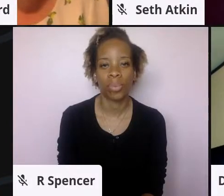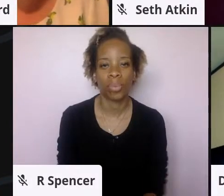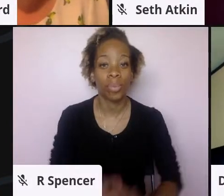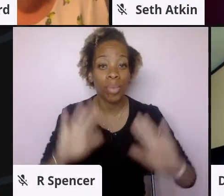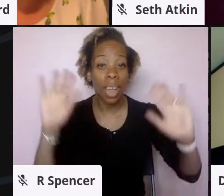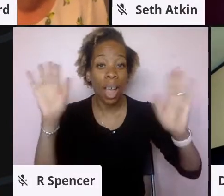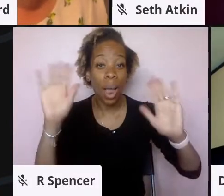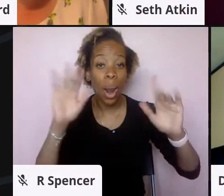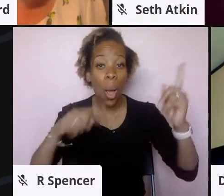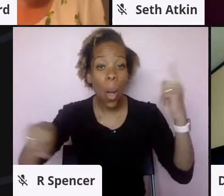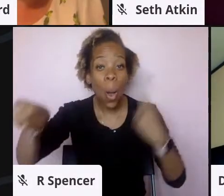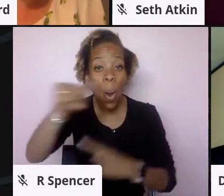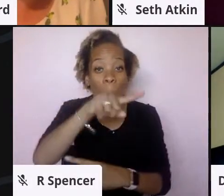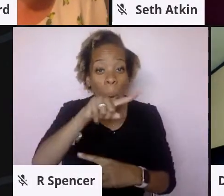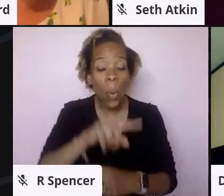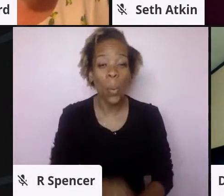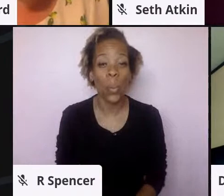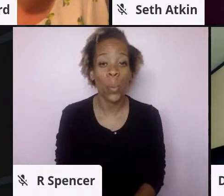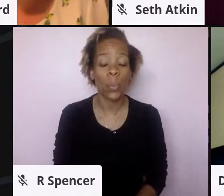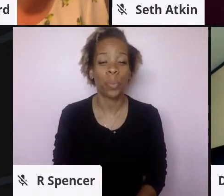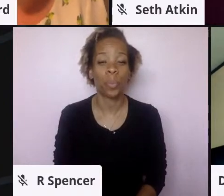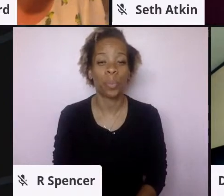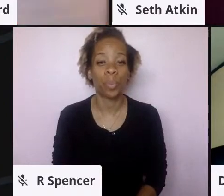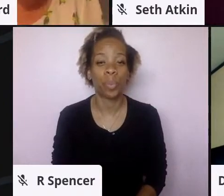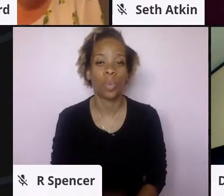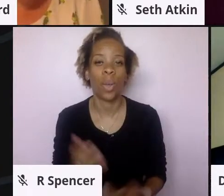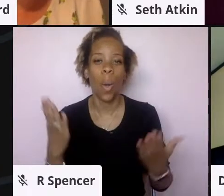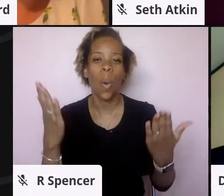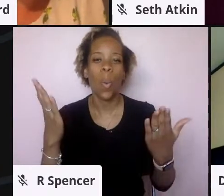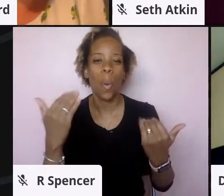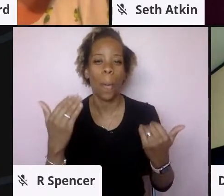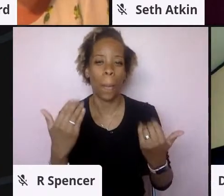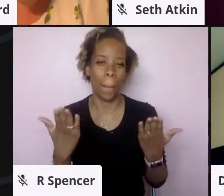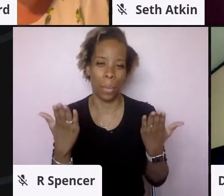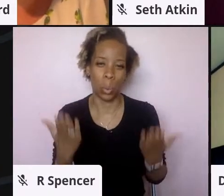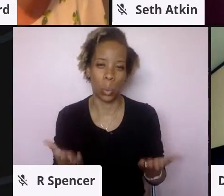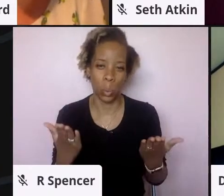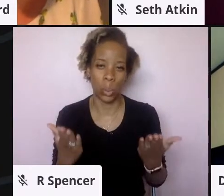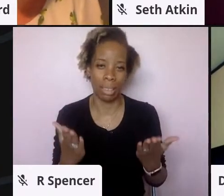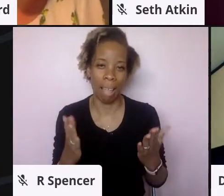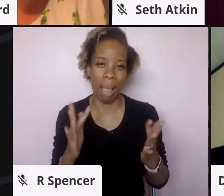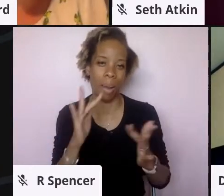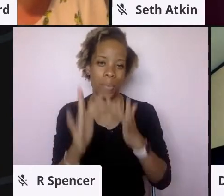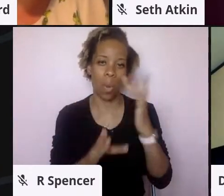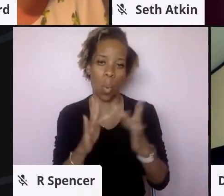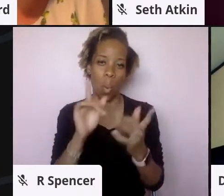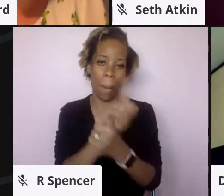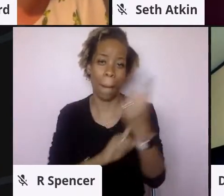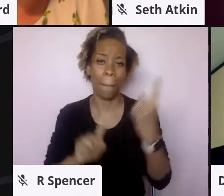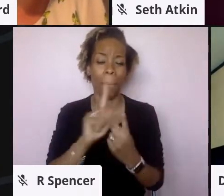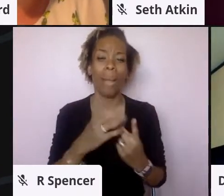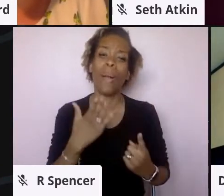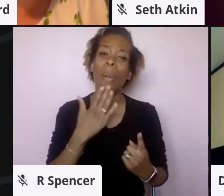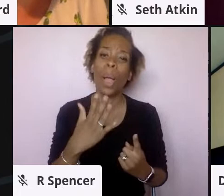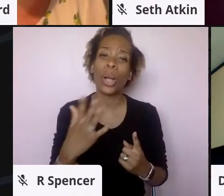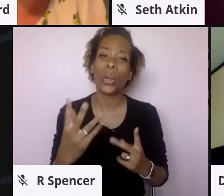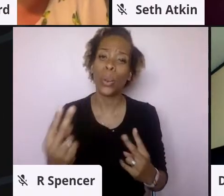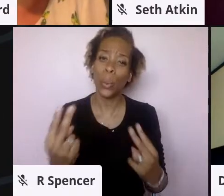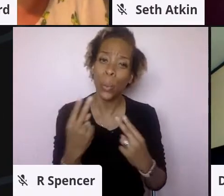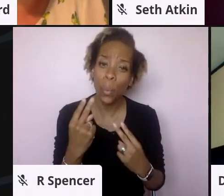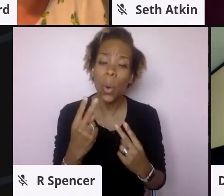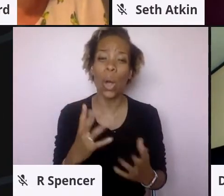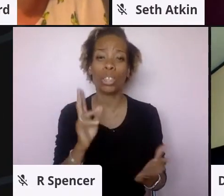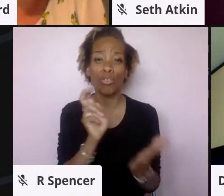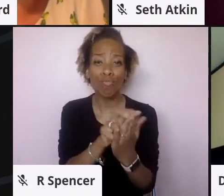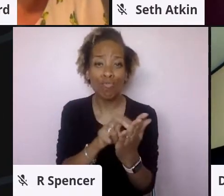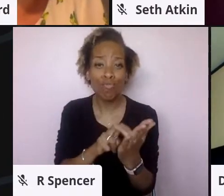Hello, everyone, and welcome to today's webinar. Thank you for joining us and registering. It's great that we've had so